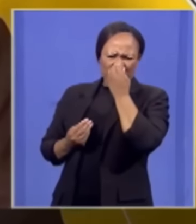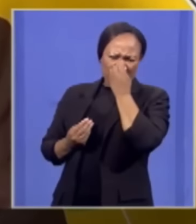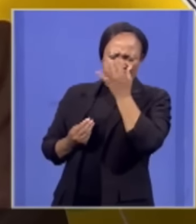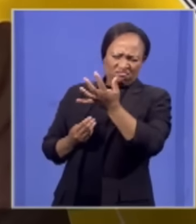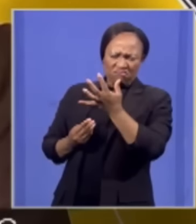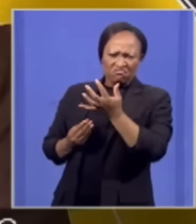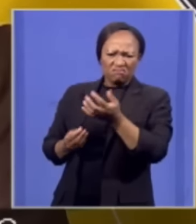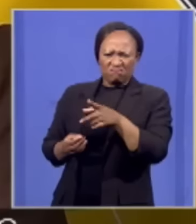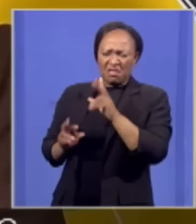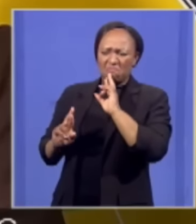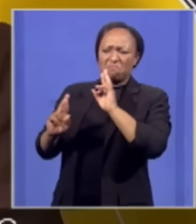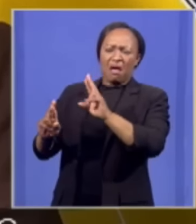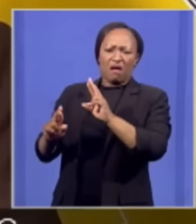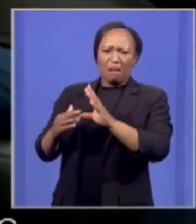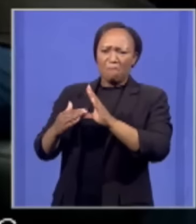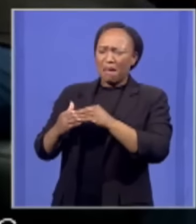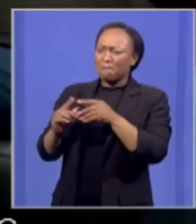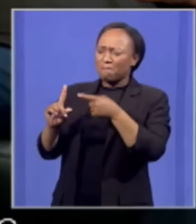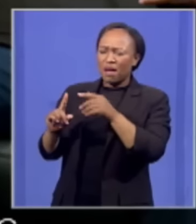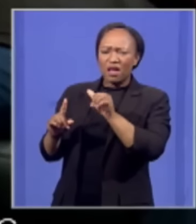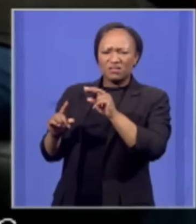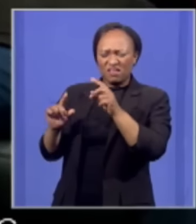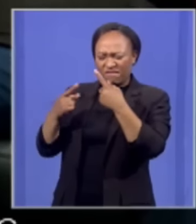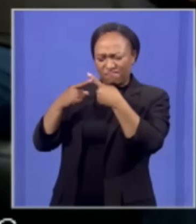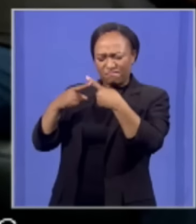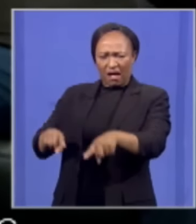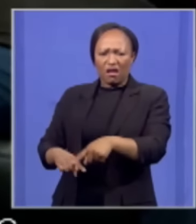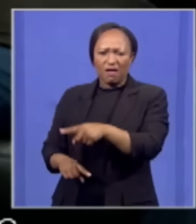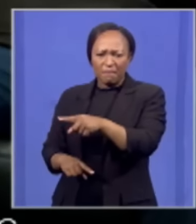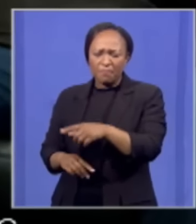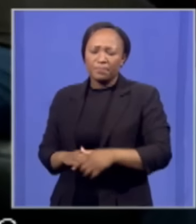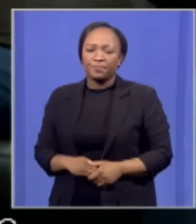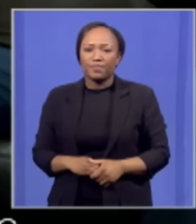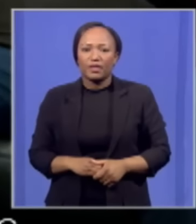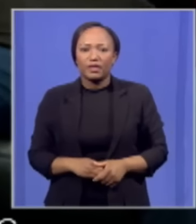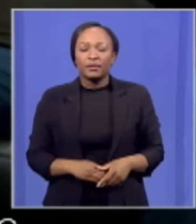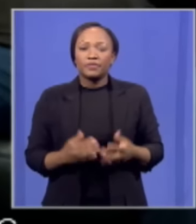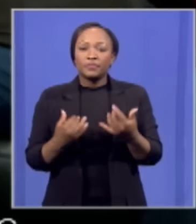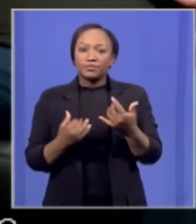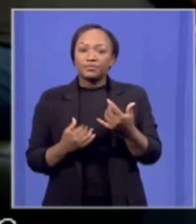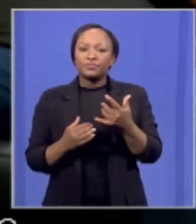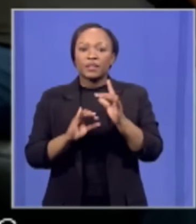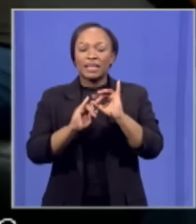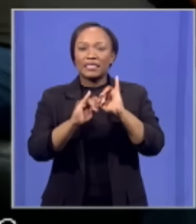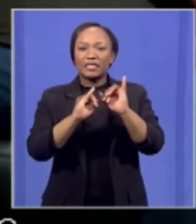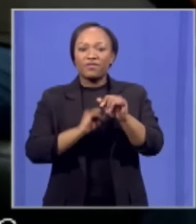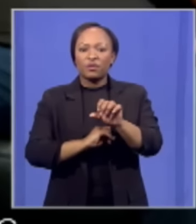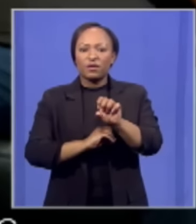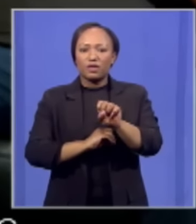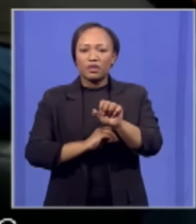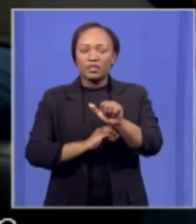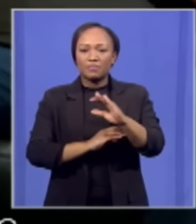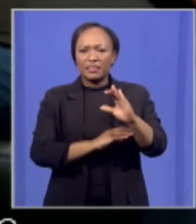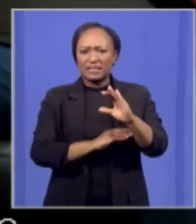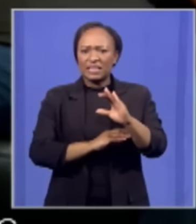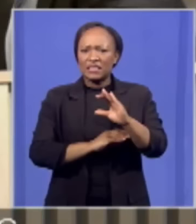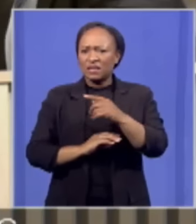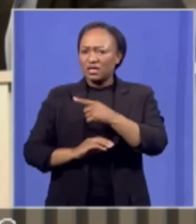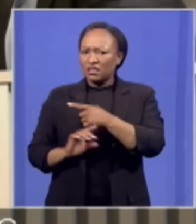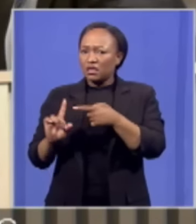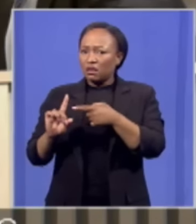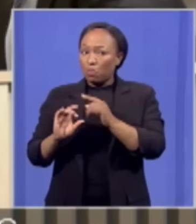of the ANC. He's not. Ho sa le jwalo, puisano e ikgetha le SABC, Mokgotsi o latotse ditlaleo tsena tsa